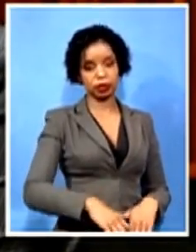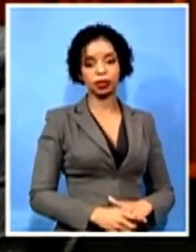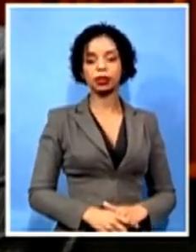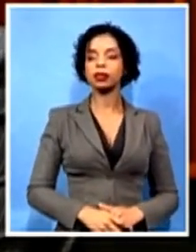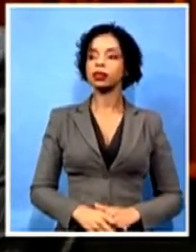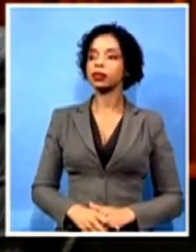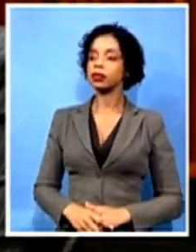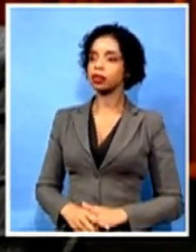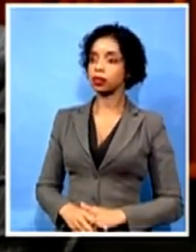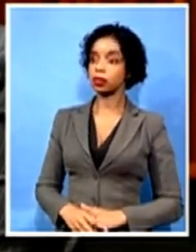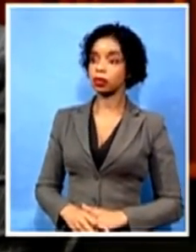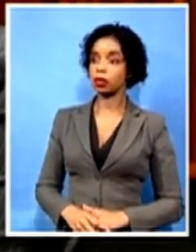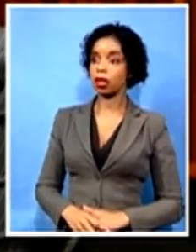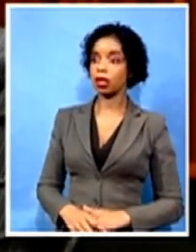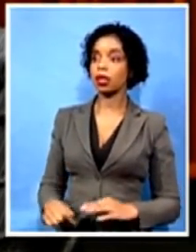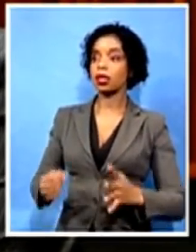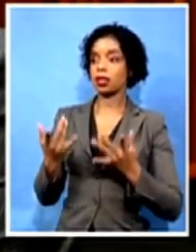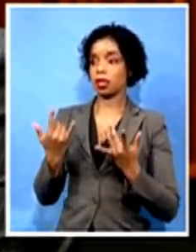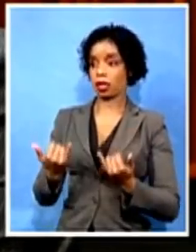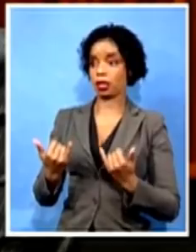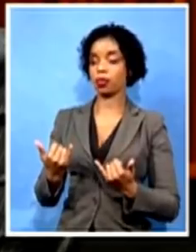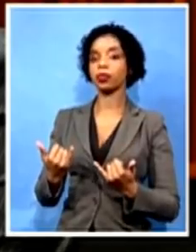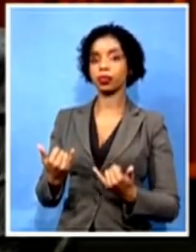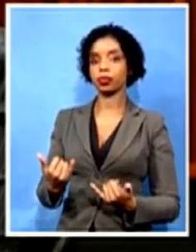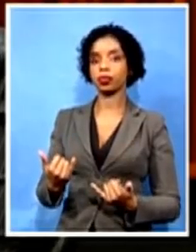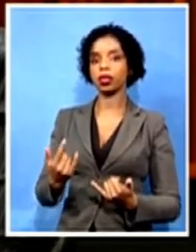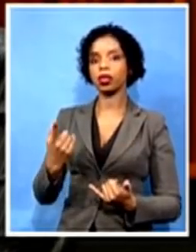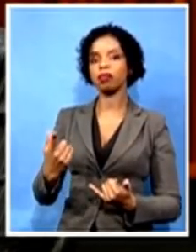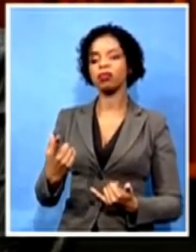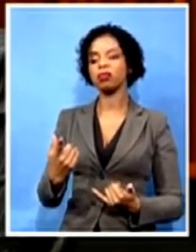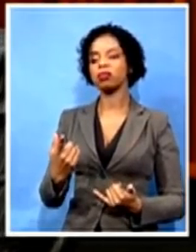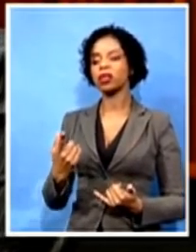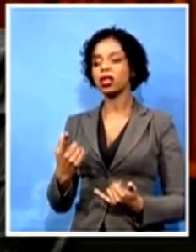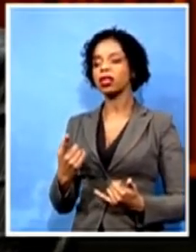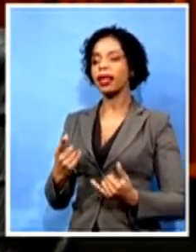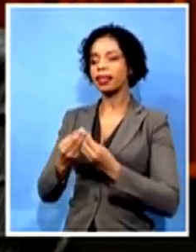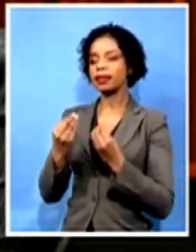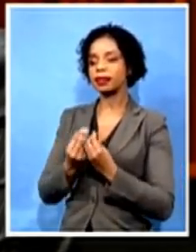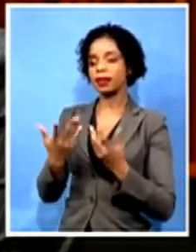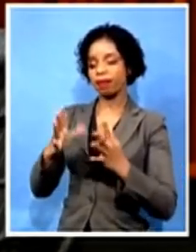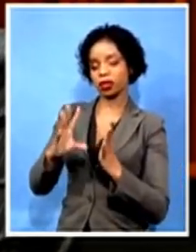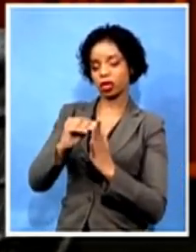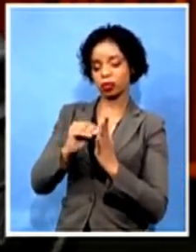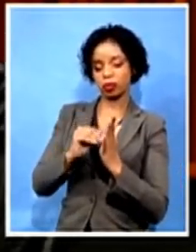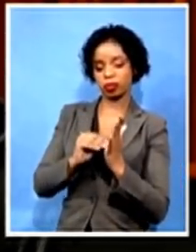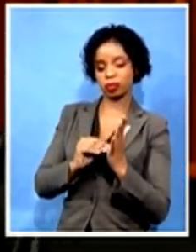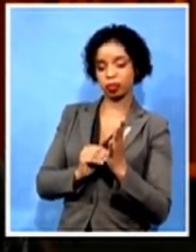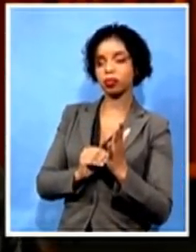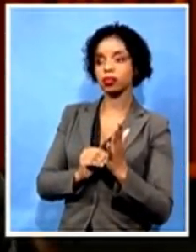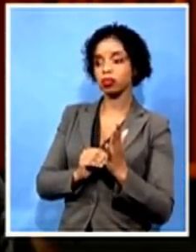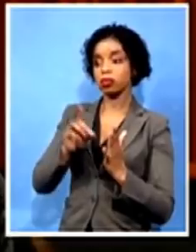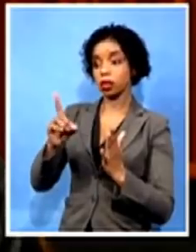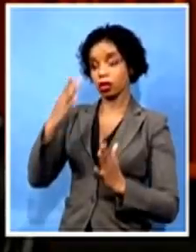against self-incrimination which the court has just directed to you, are you satisfied that he may present this affidavit in its current form?